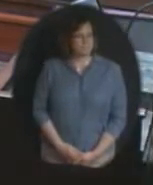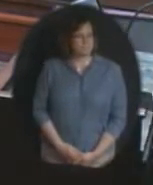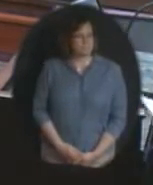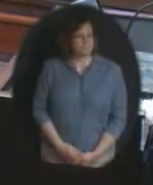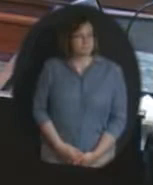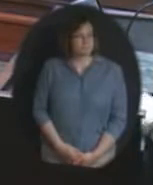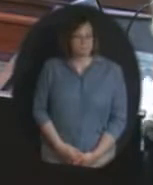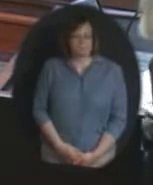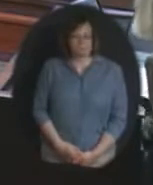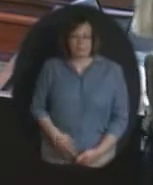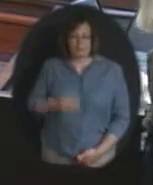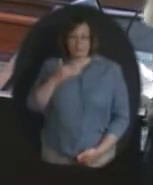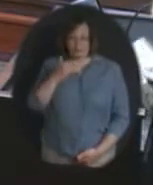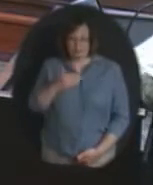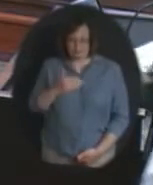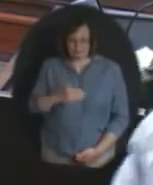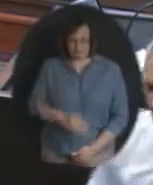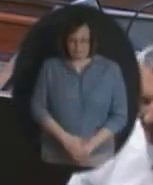Thank you.